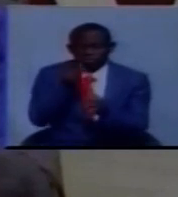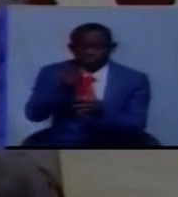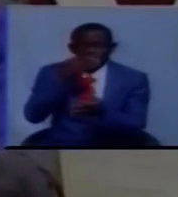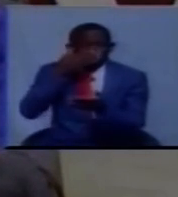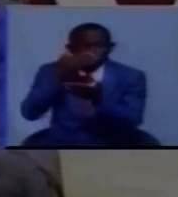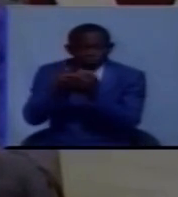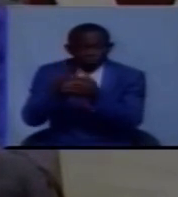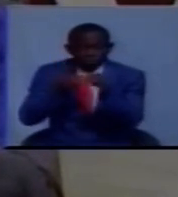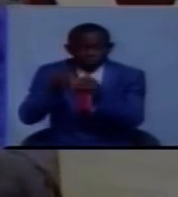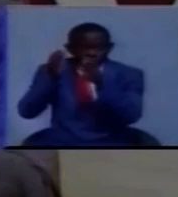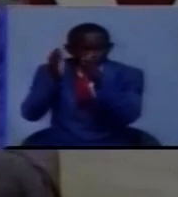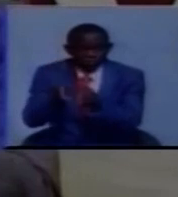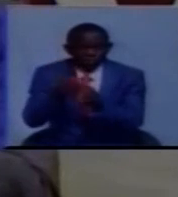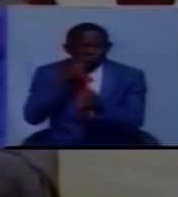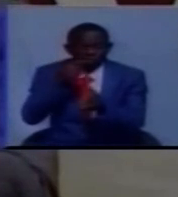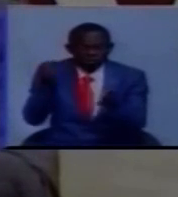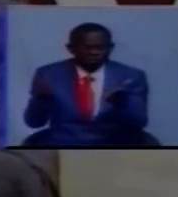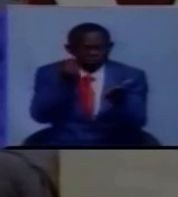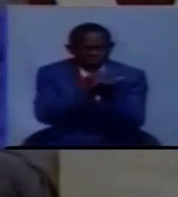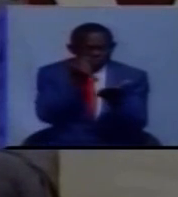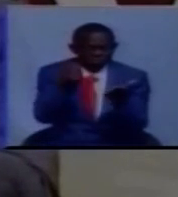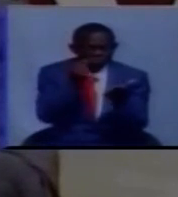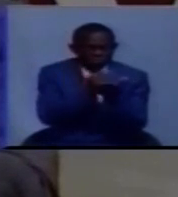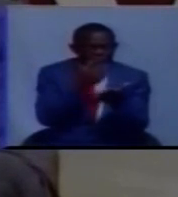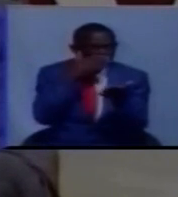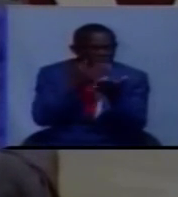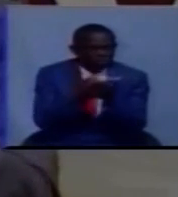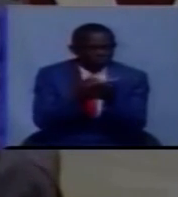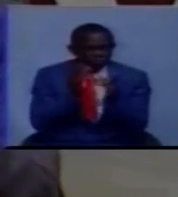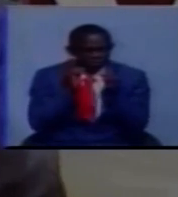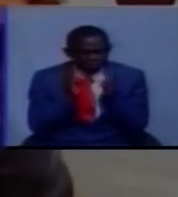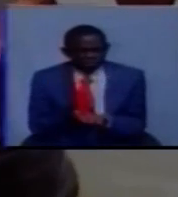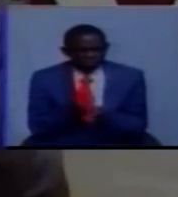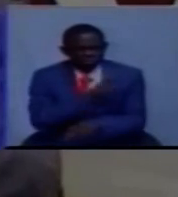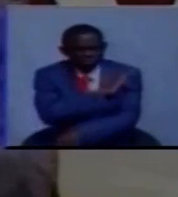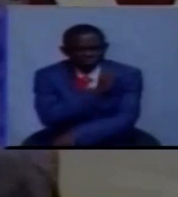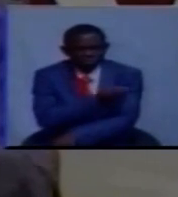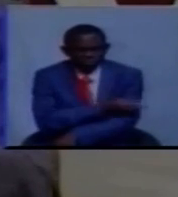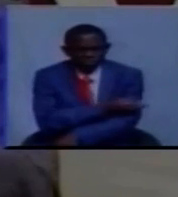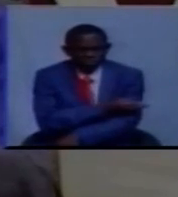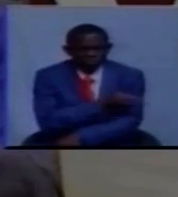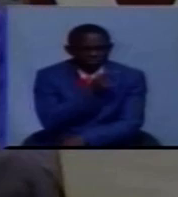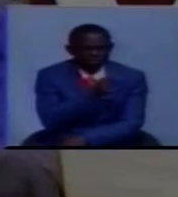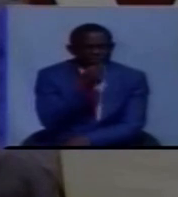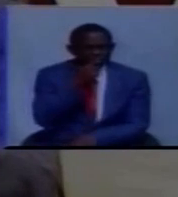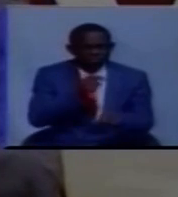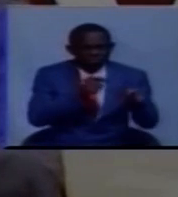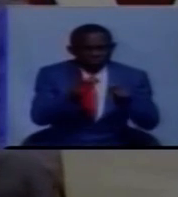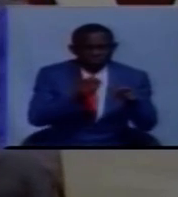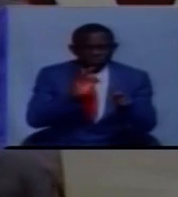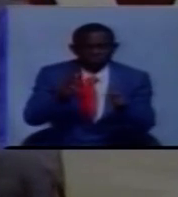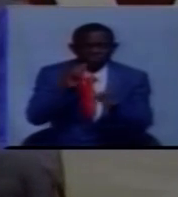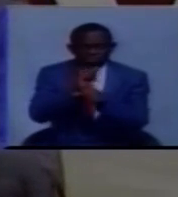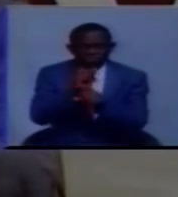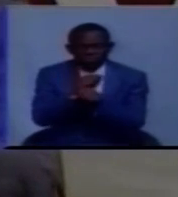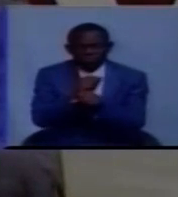human resource managers, who should be able to measure your productivity. Even an office order, you can be able to measure